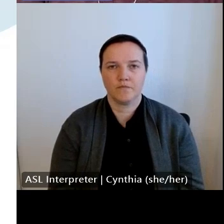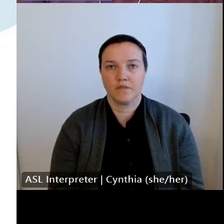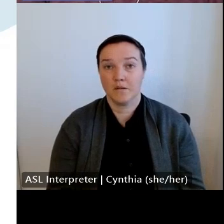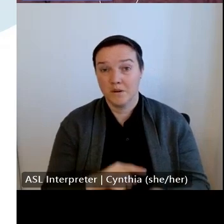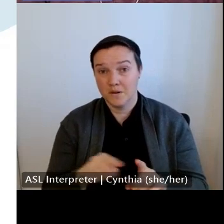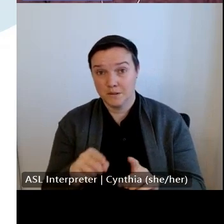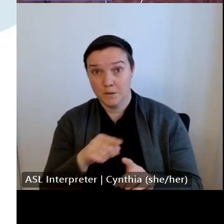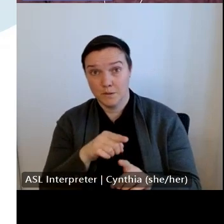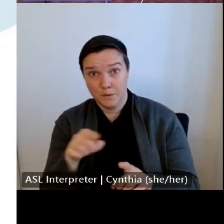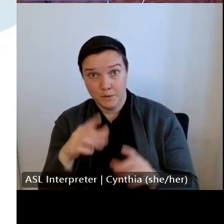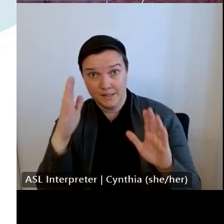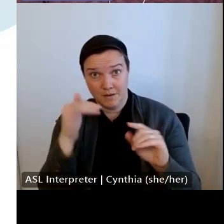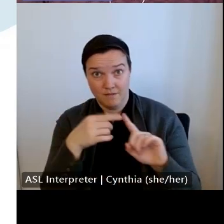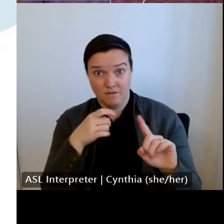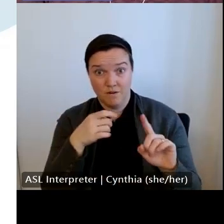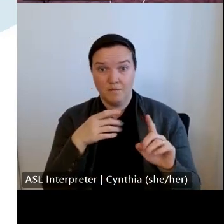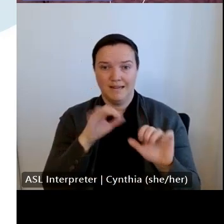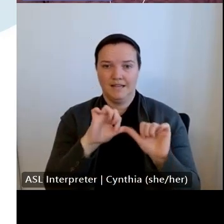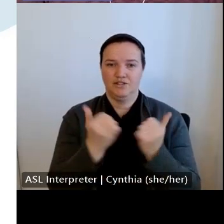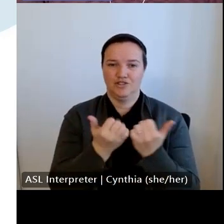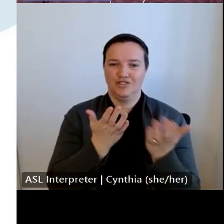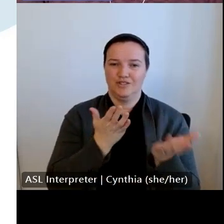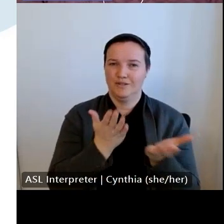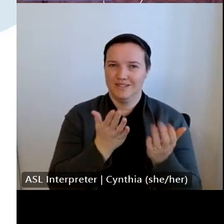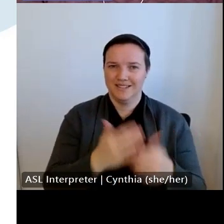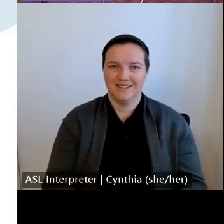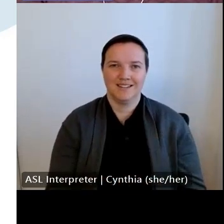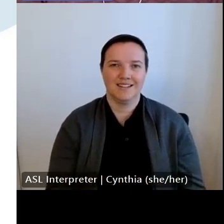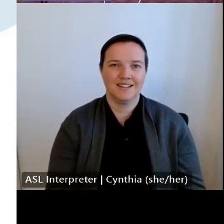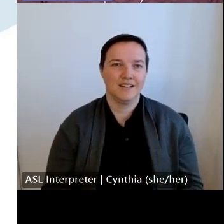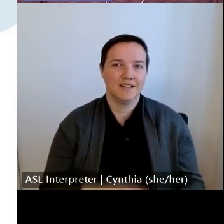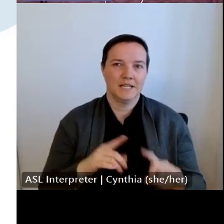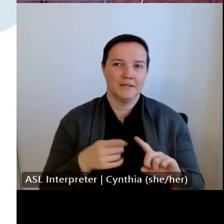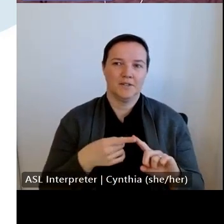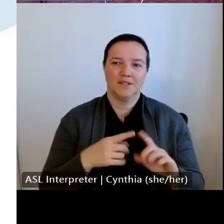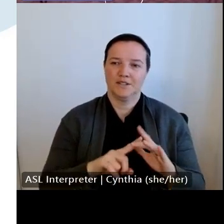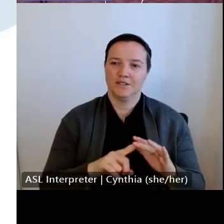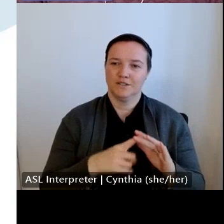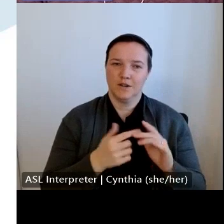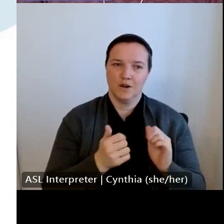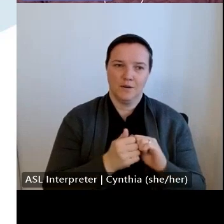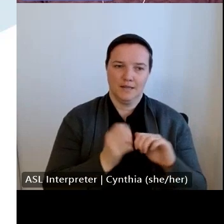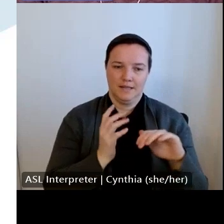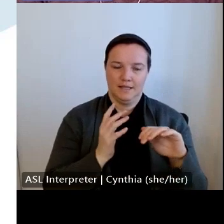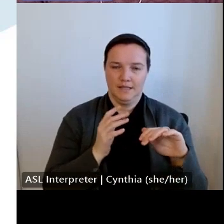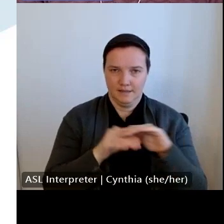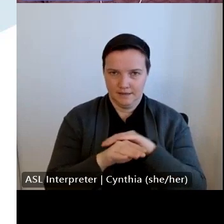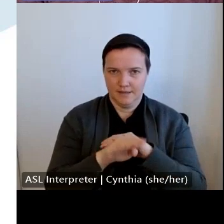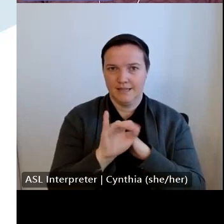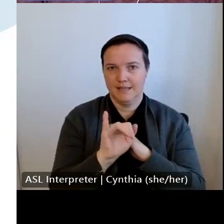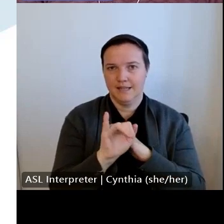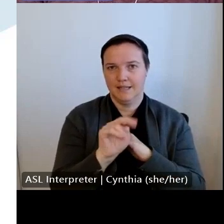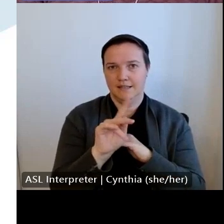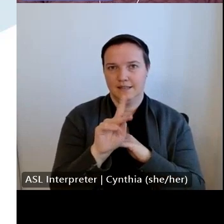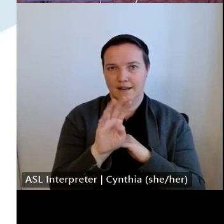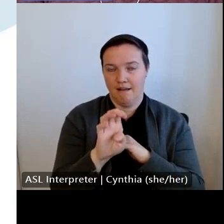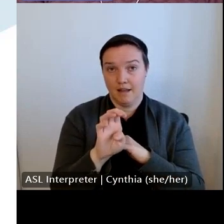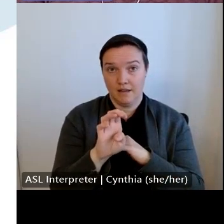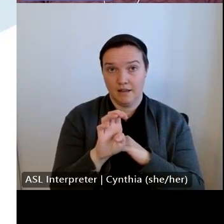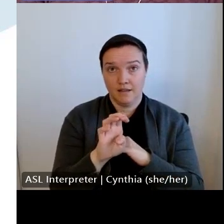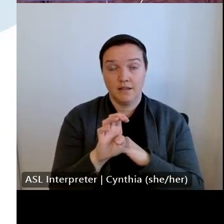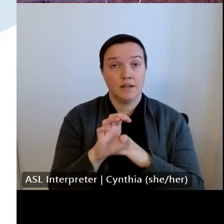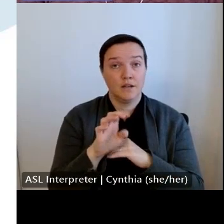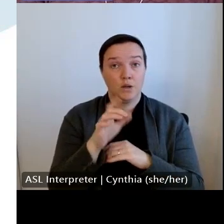from services with an agency. First of all, we start with intake. When a job seeker meets with an